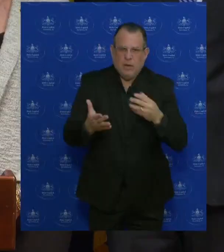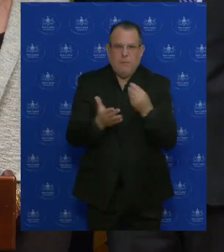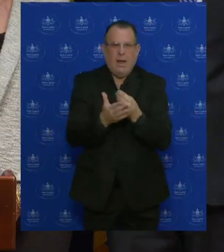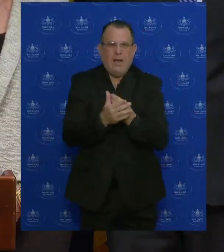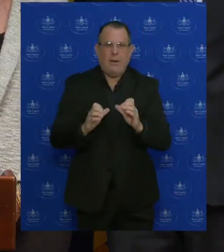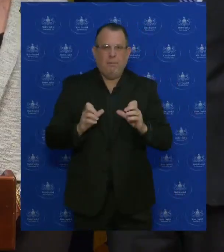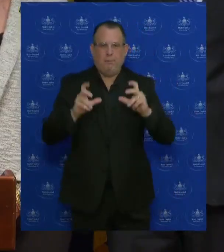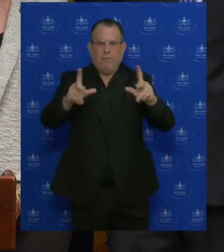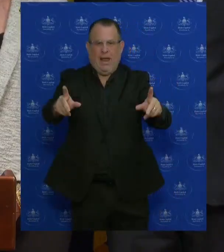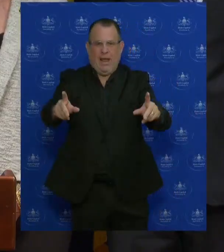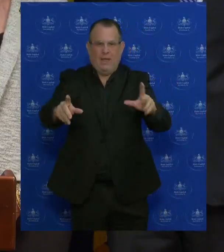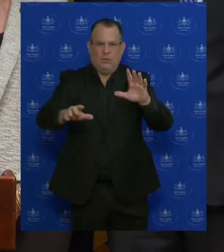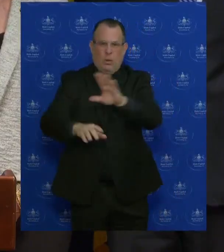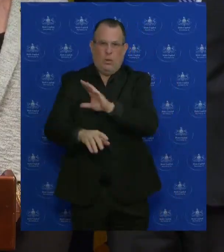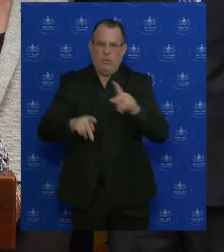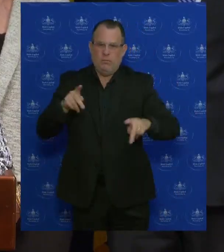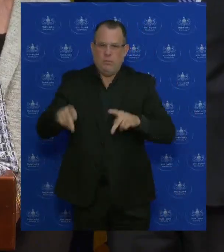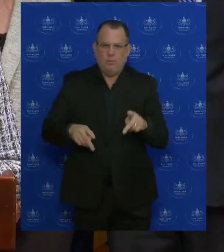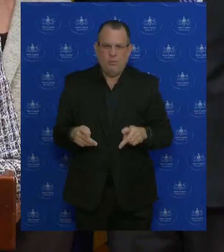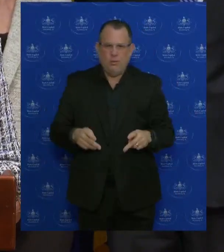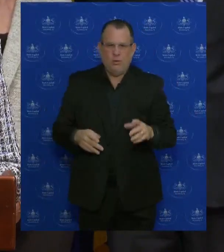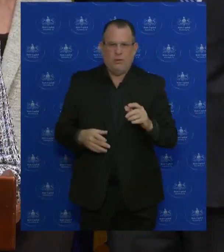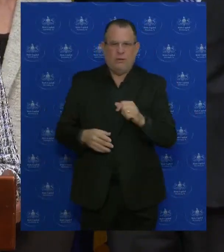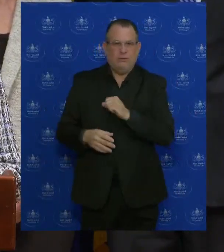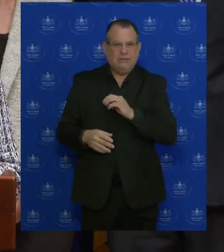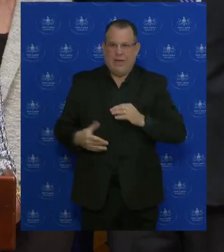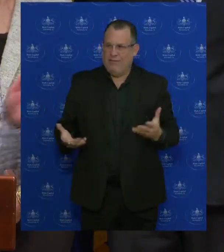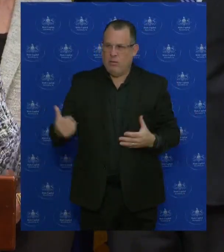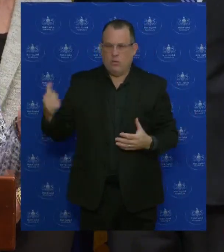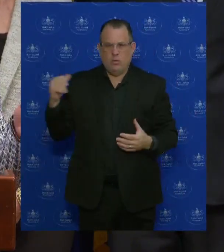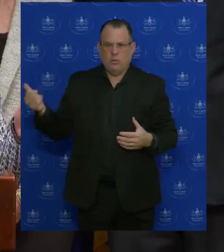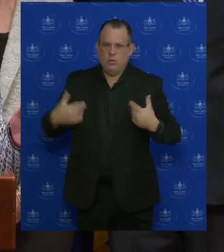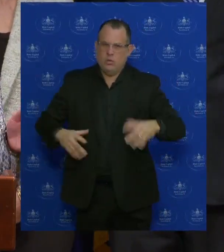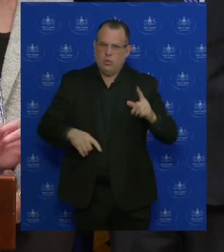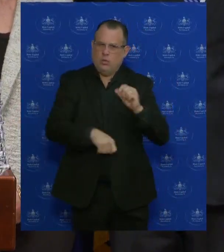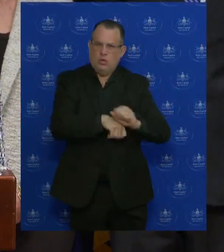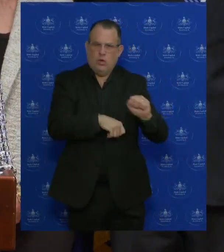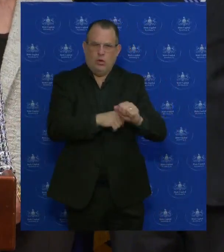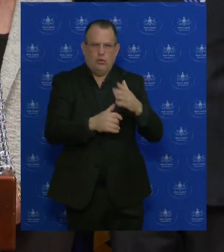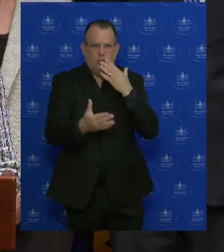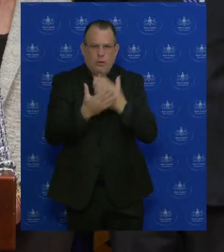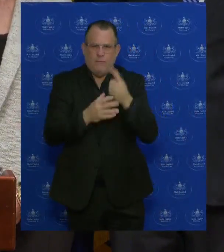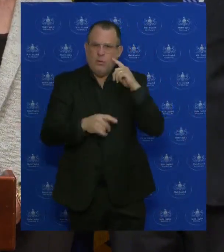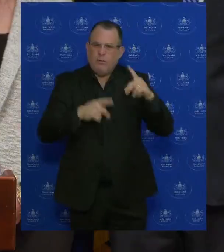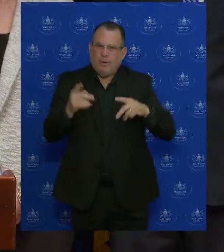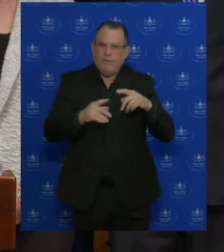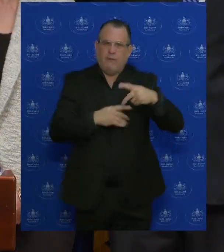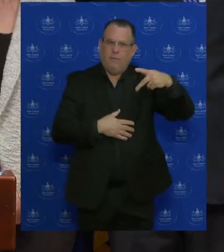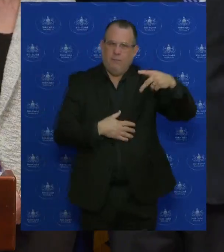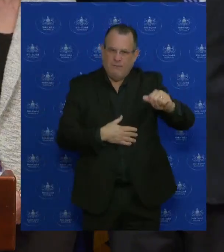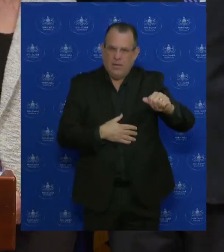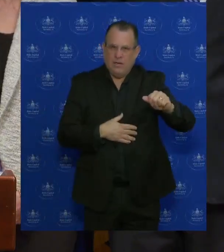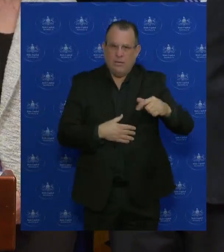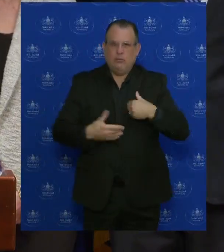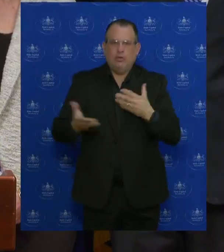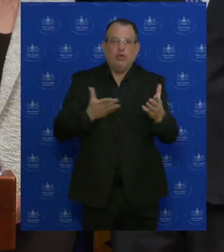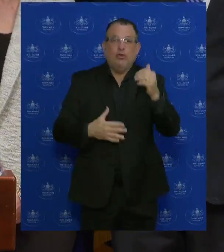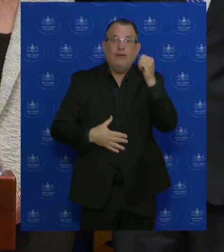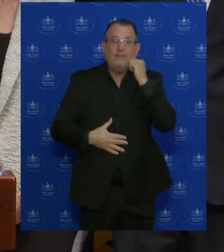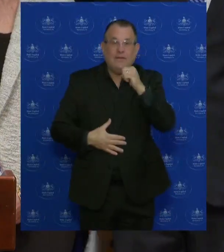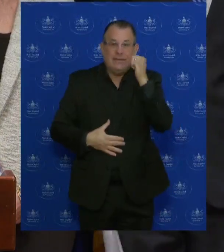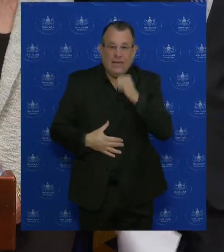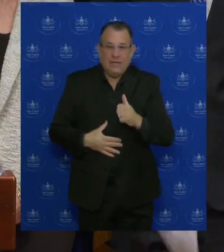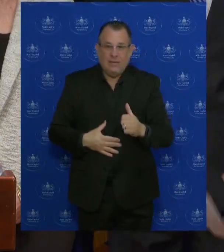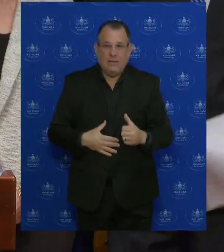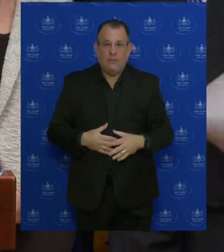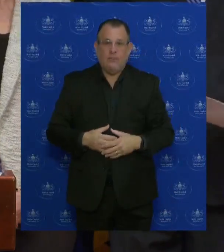and your staffs do great work on behalf of the Pennsylvanians we serve every day. Thank you. Now, I would like to invite Senator